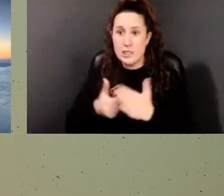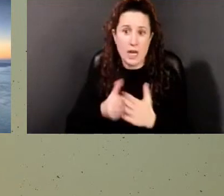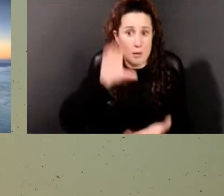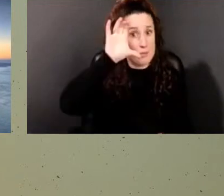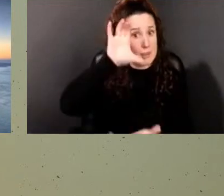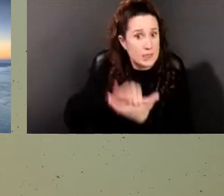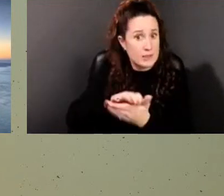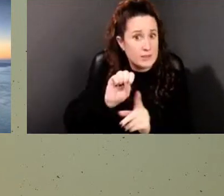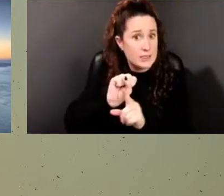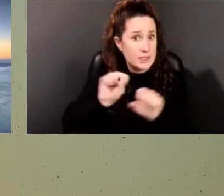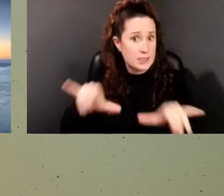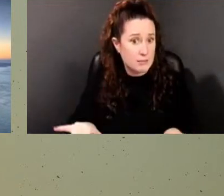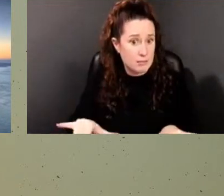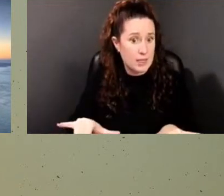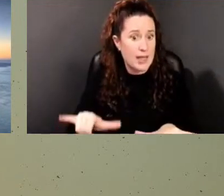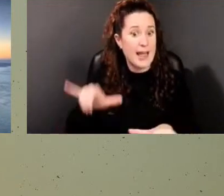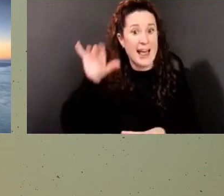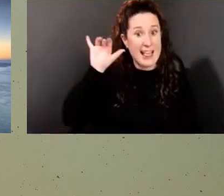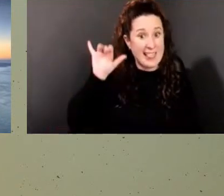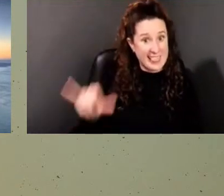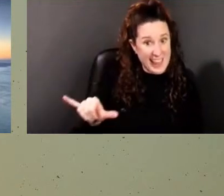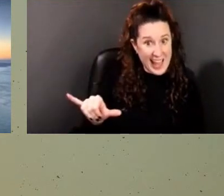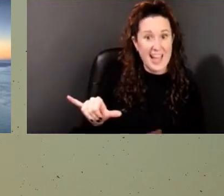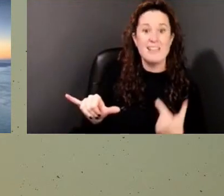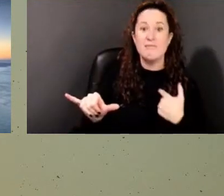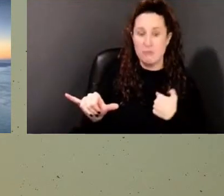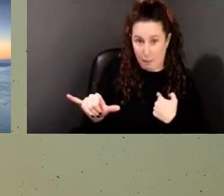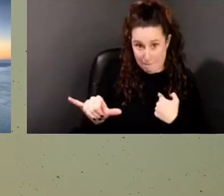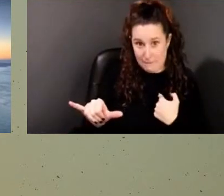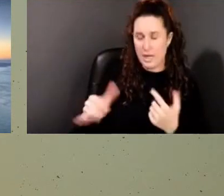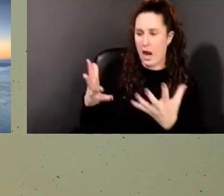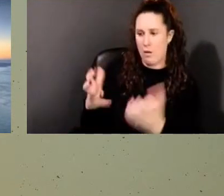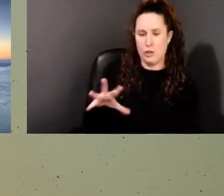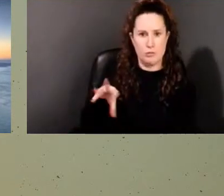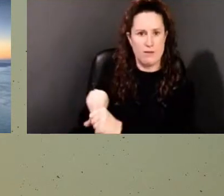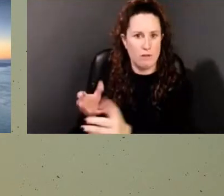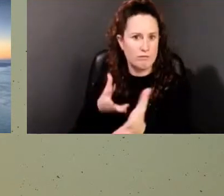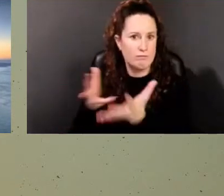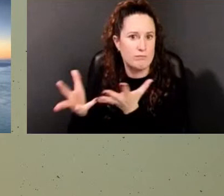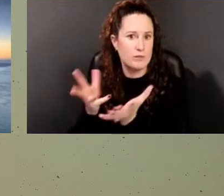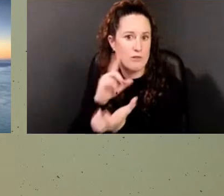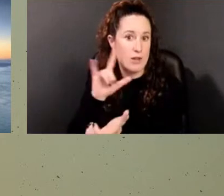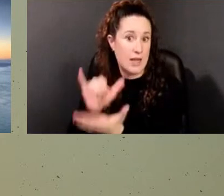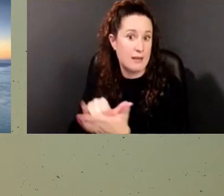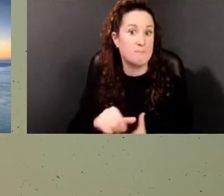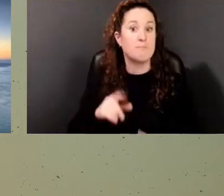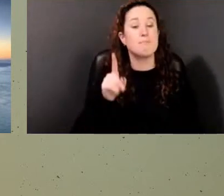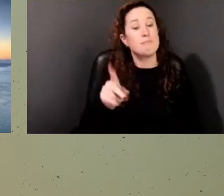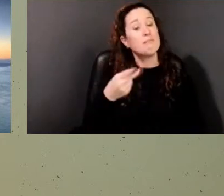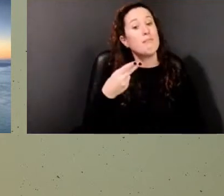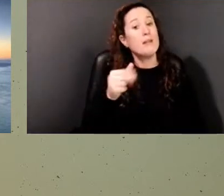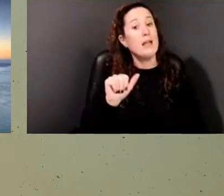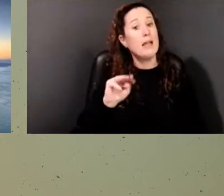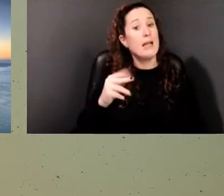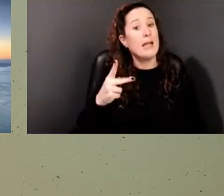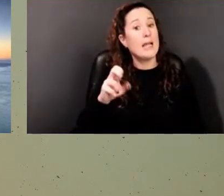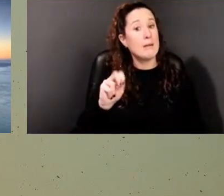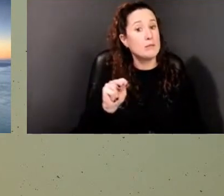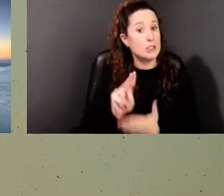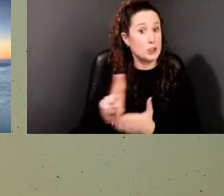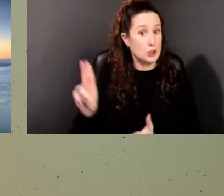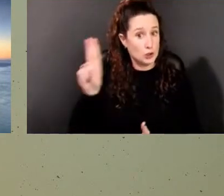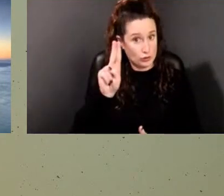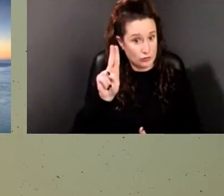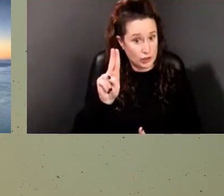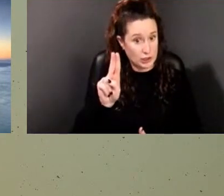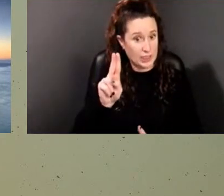I'm gonna start engaging in. I know Hampton University early on in the 1800s started